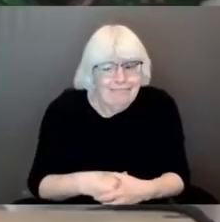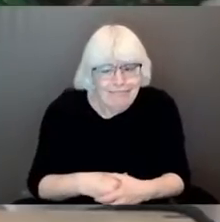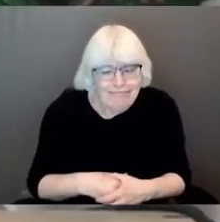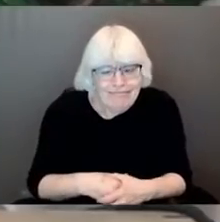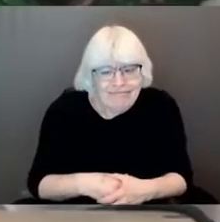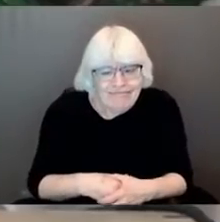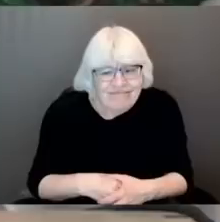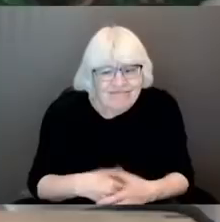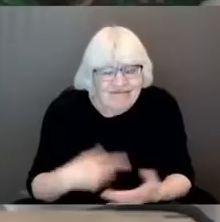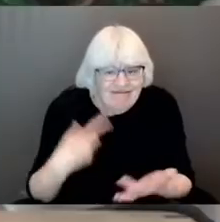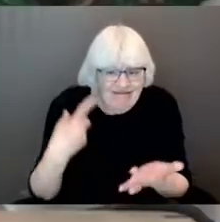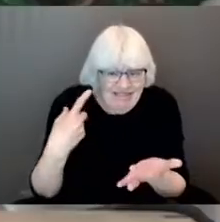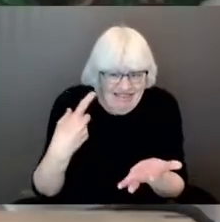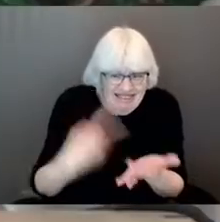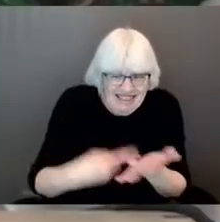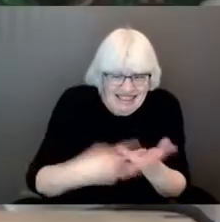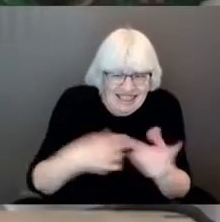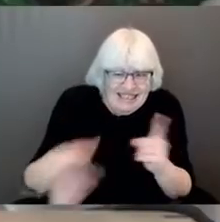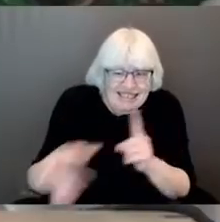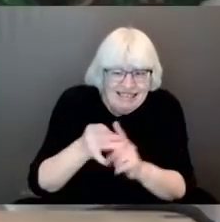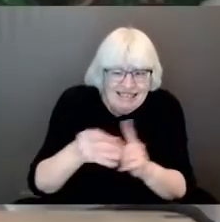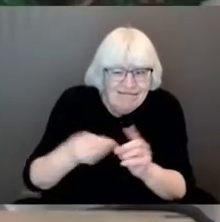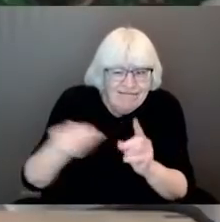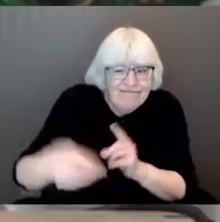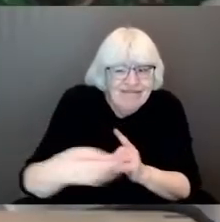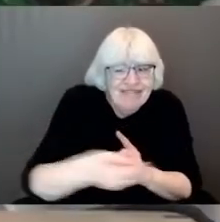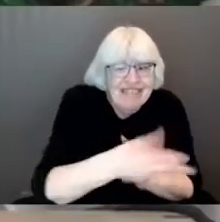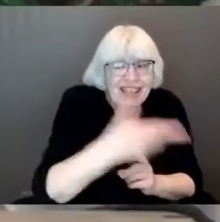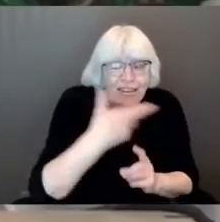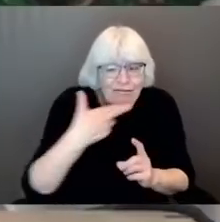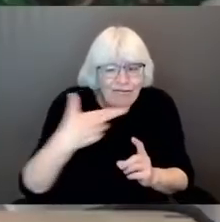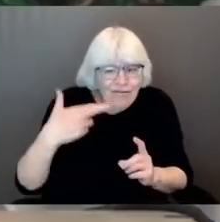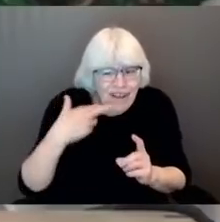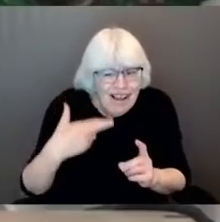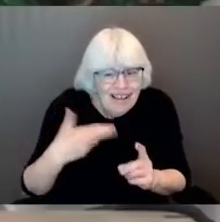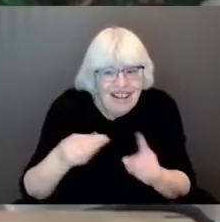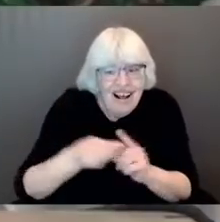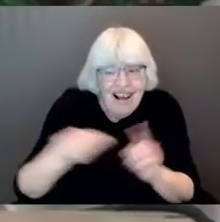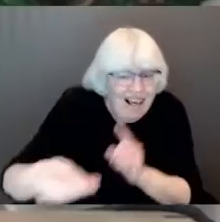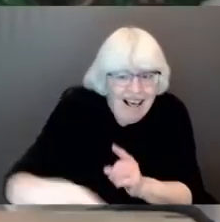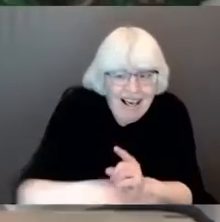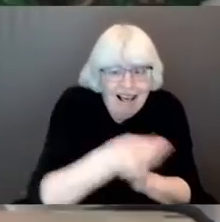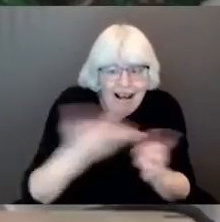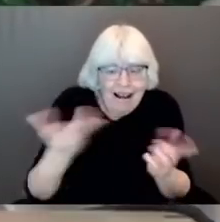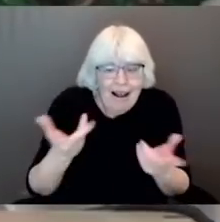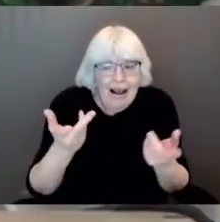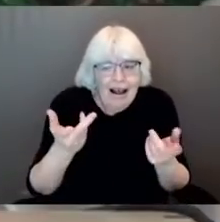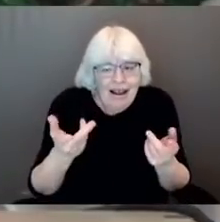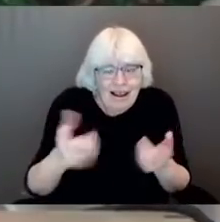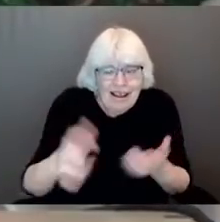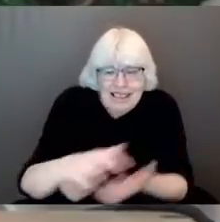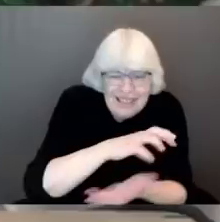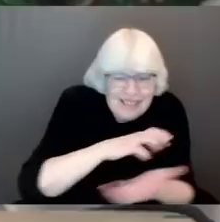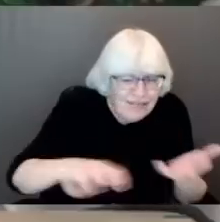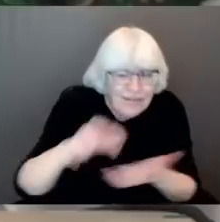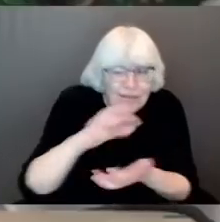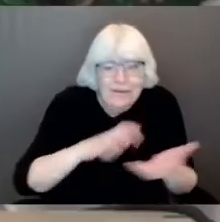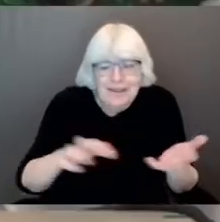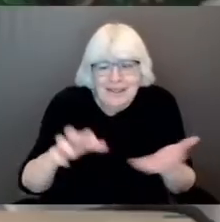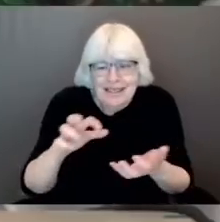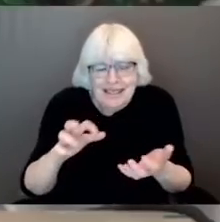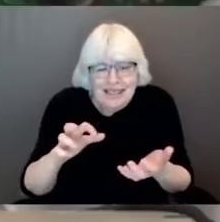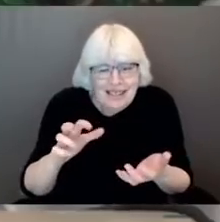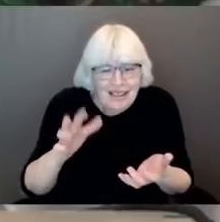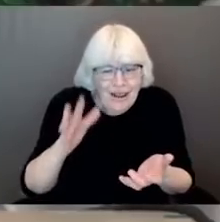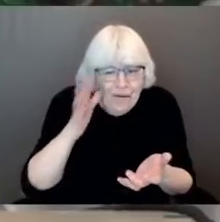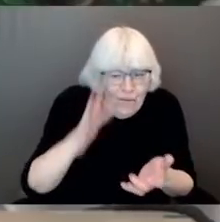restaurants and facilities, for example, of how confusing that was and how frustrating it was going to be, and then